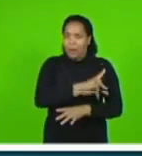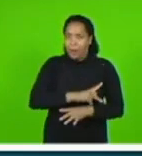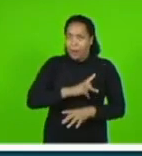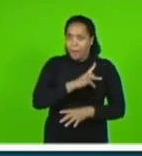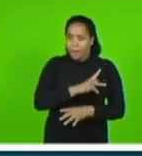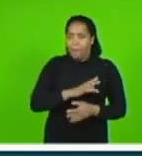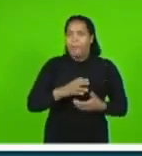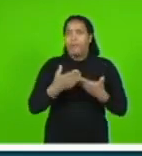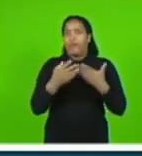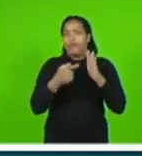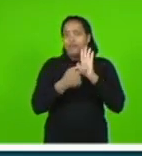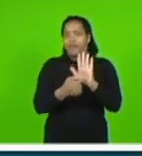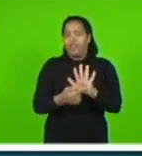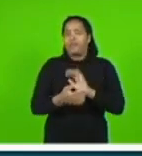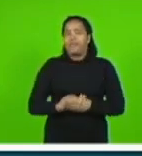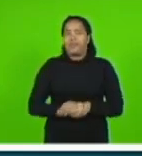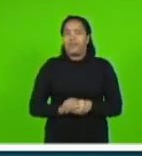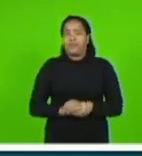church?